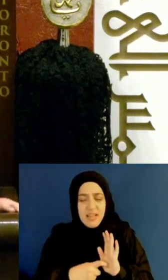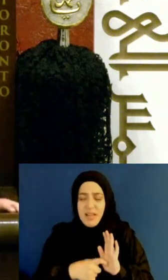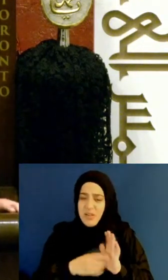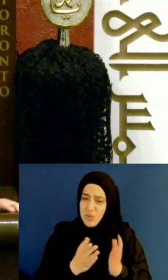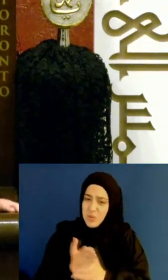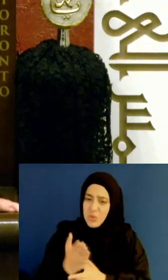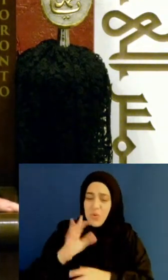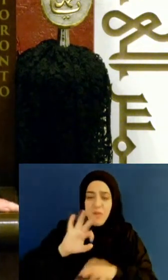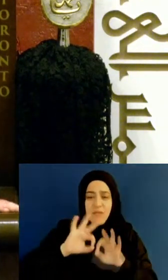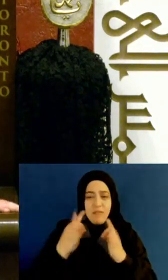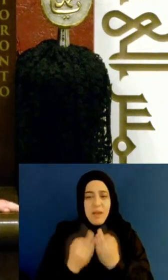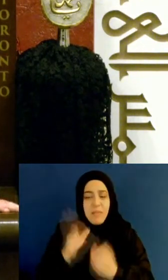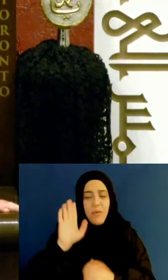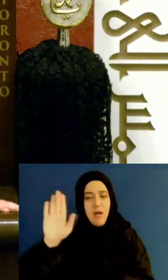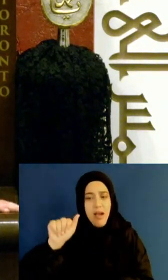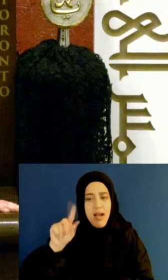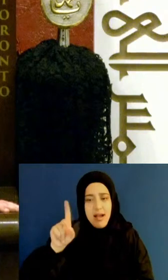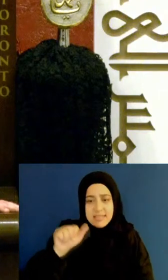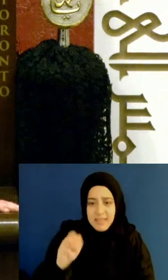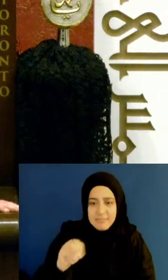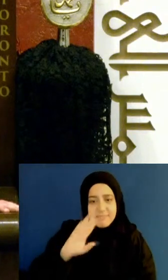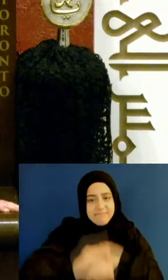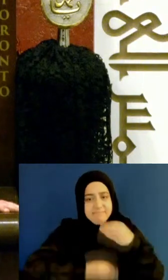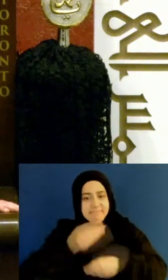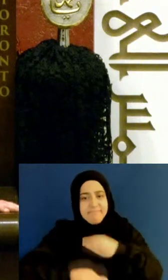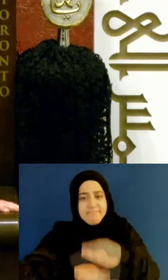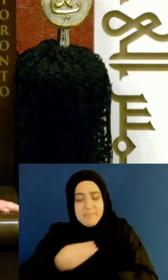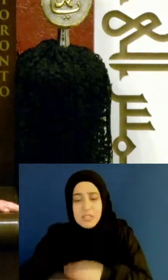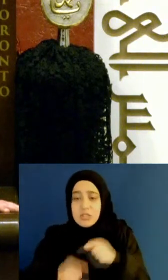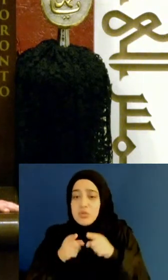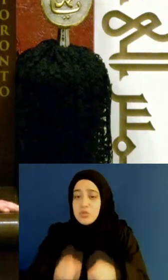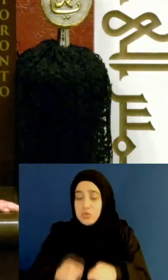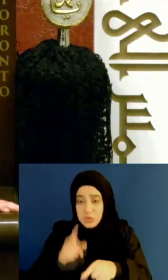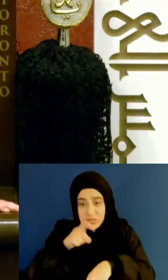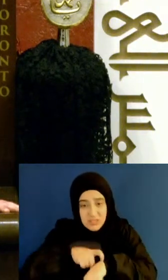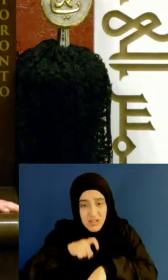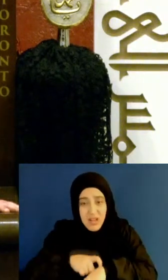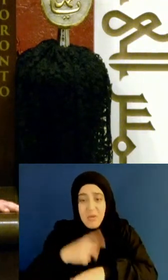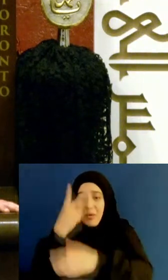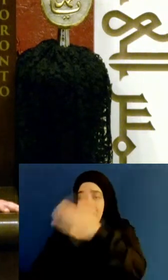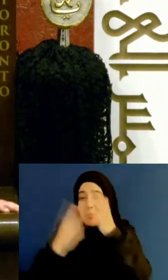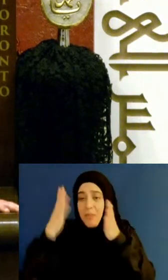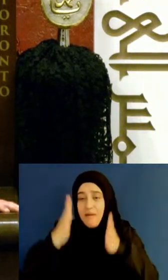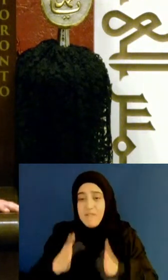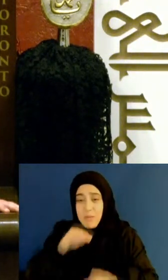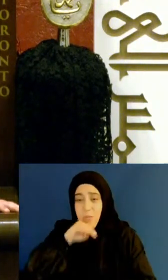of Rasulullah sallallahu alayhi wa alihi wa sallam.